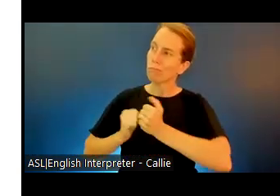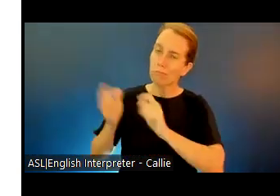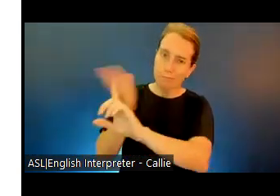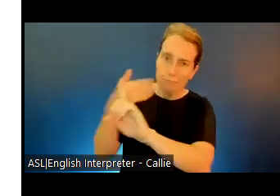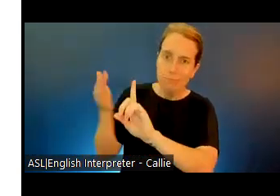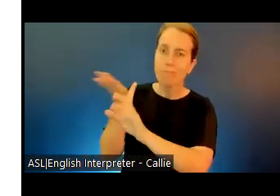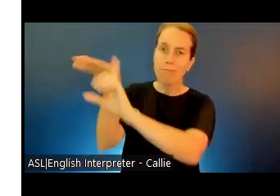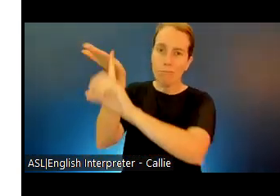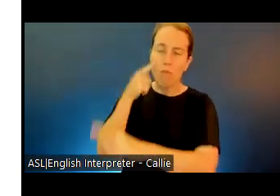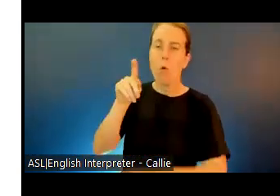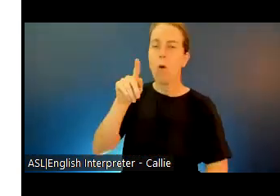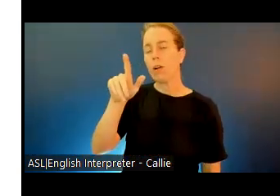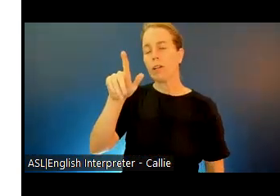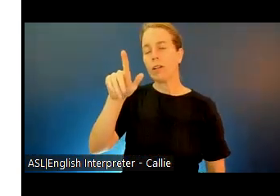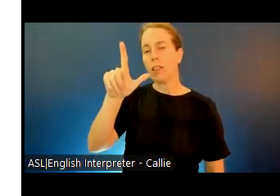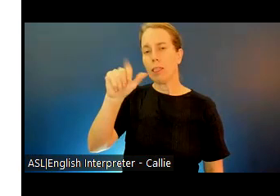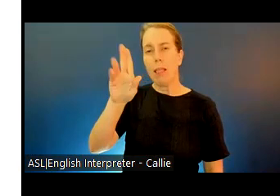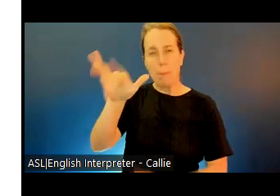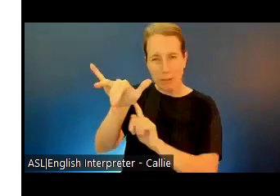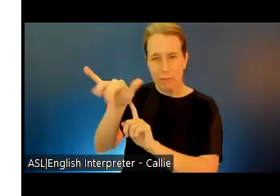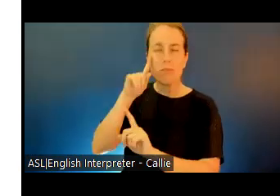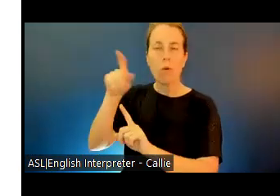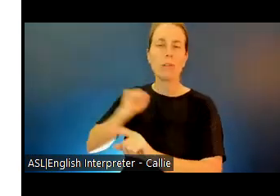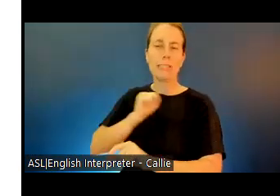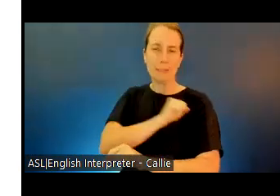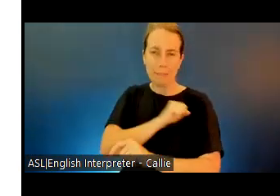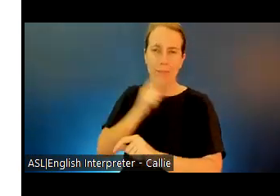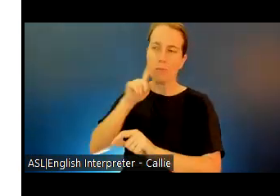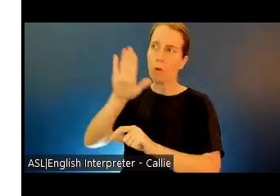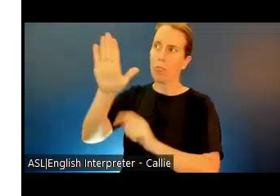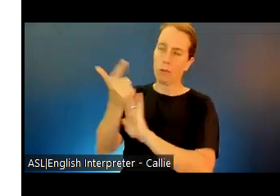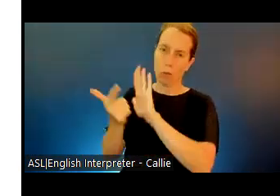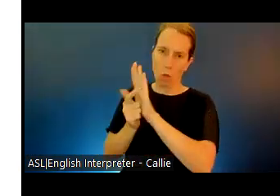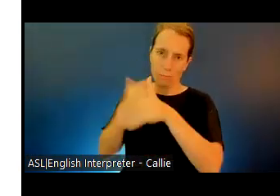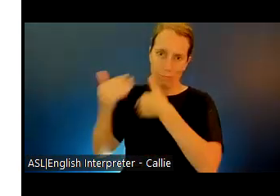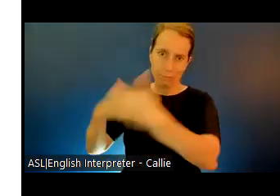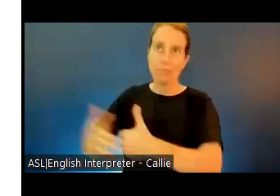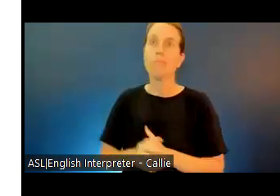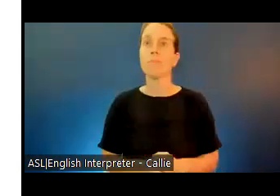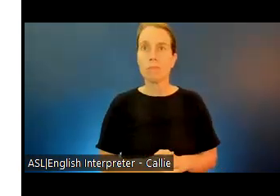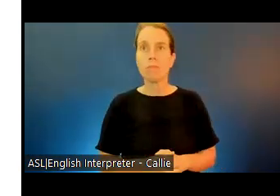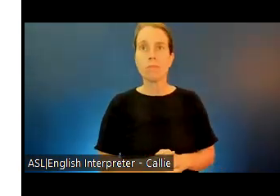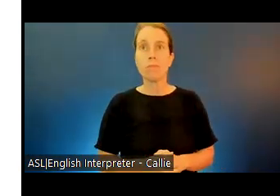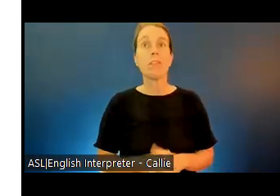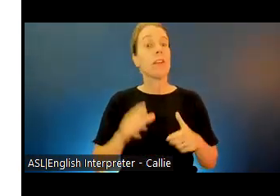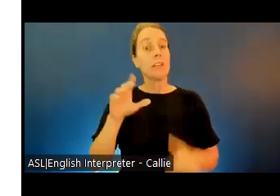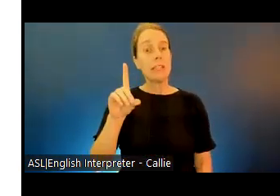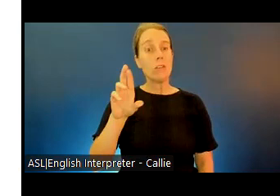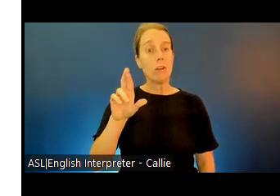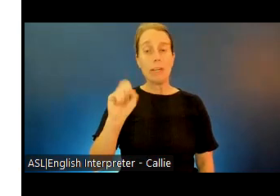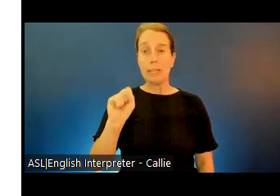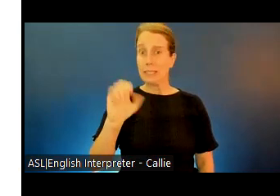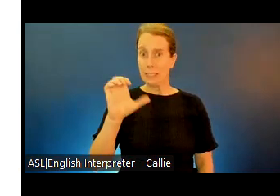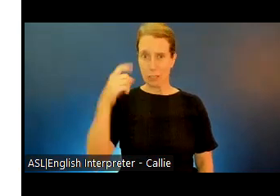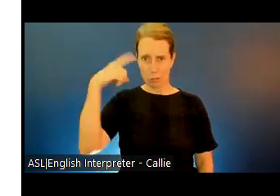So a little bit about Disability Rights South Carolina. We are a nonprofit that provides legal-based advocacy to people with disabilities across